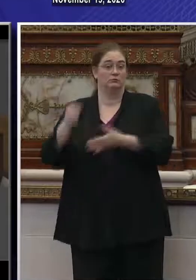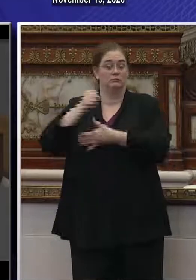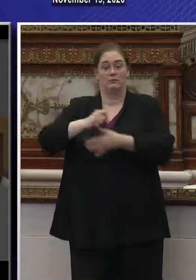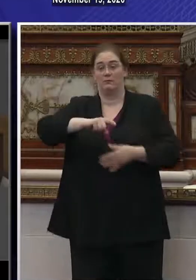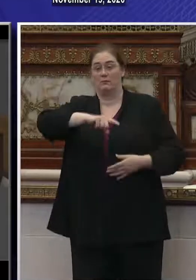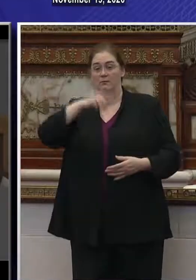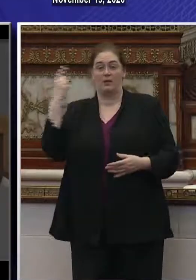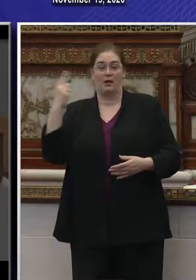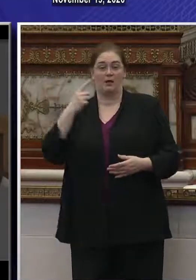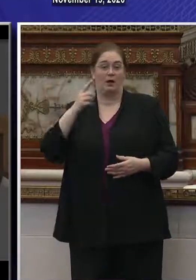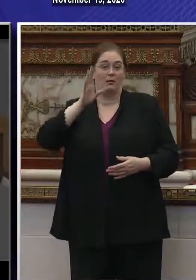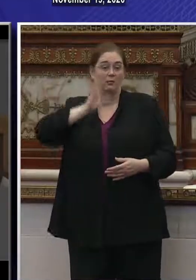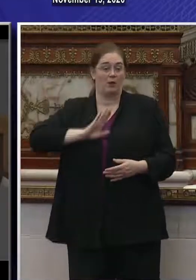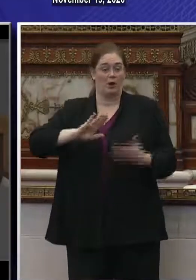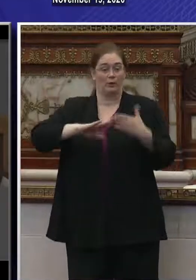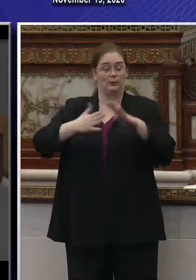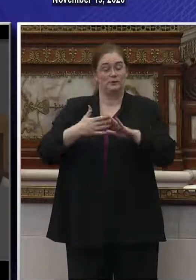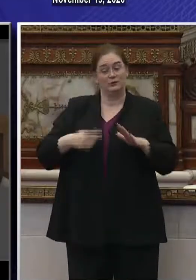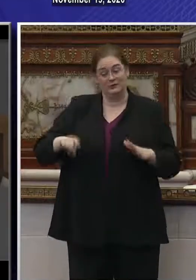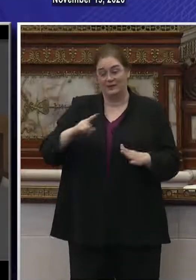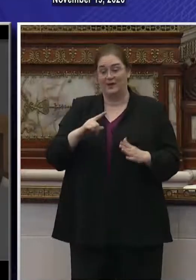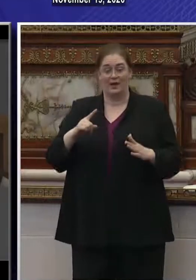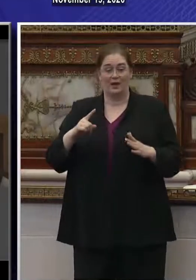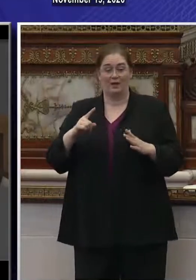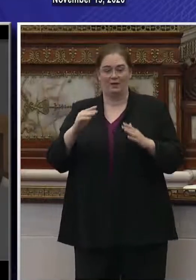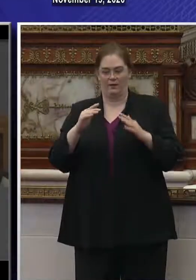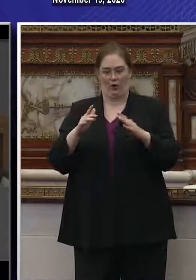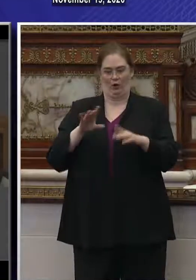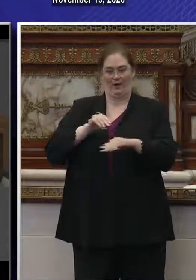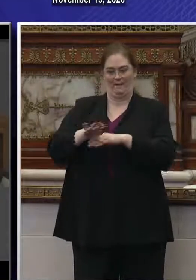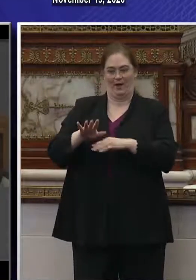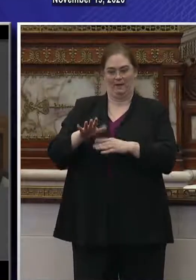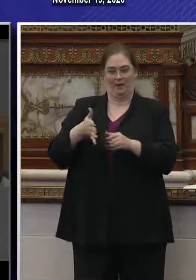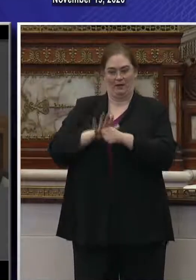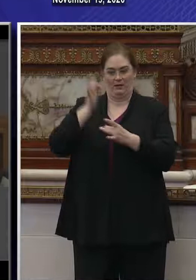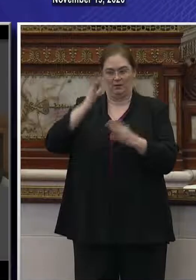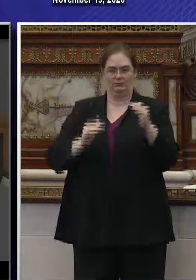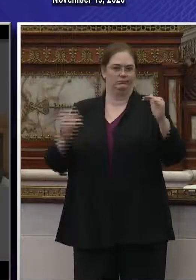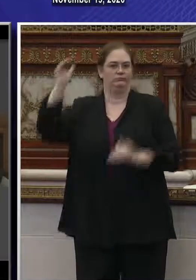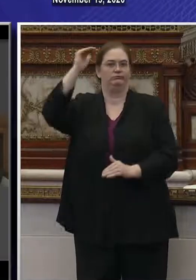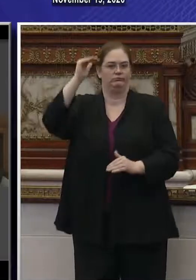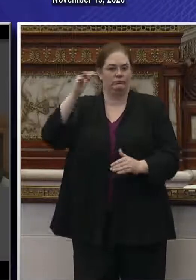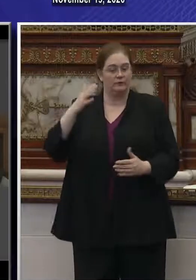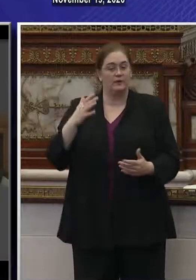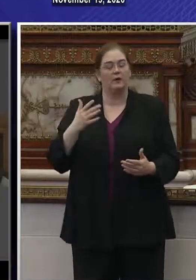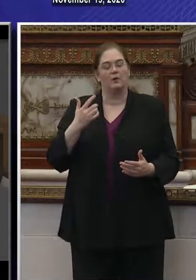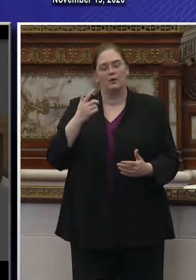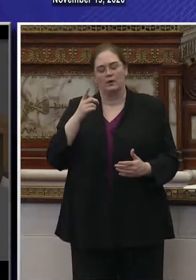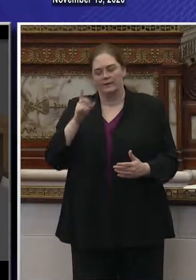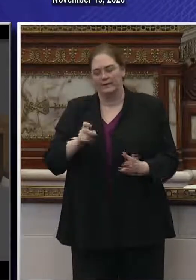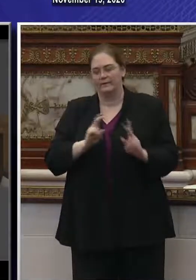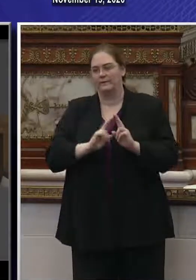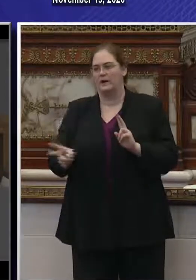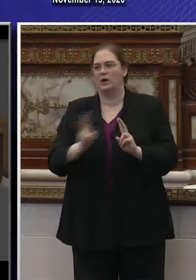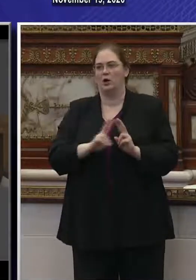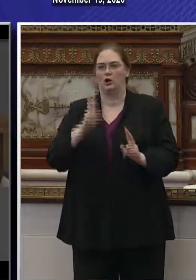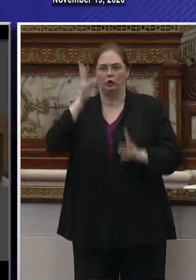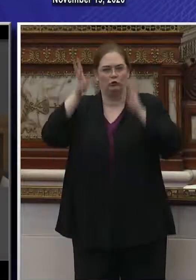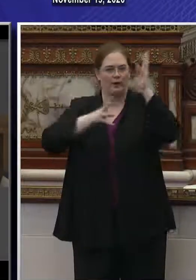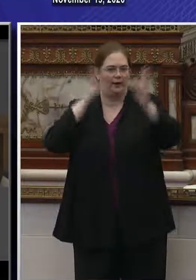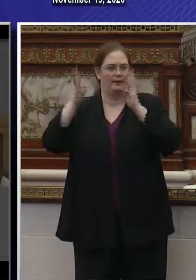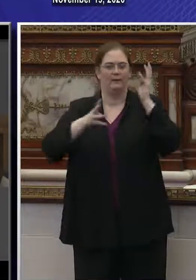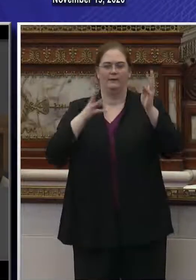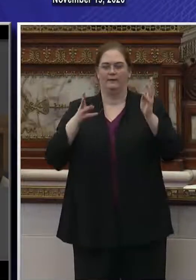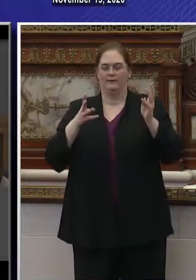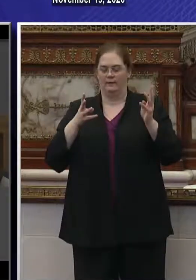been disproportionately impacted by the pandemic. And we're going to have to get very creative. We're going to have to iterate